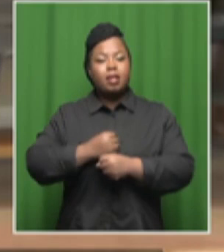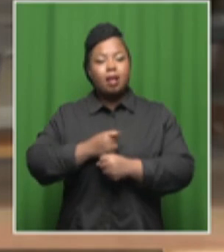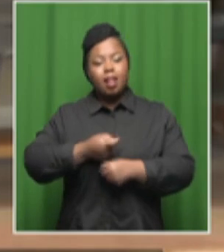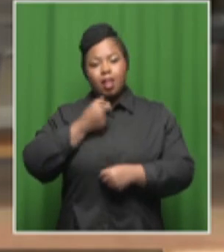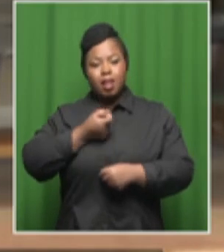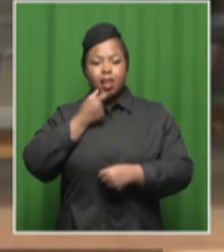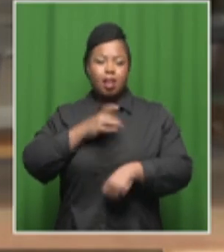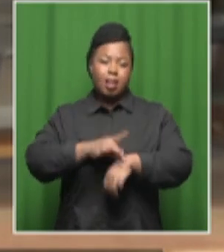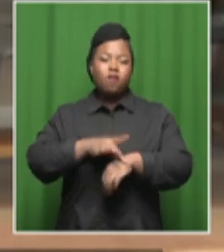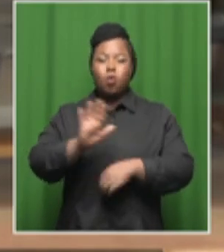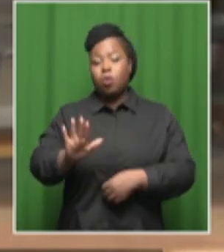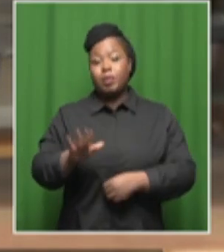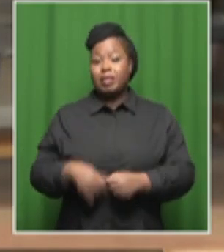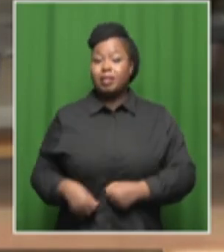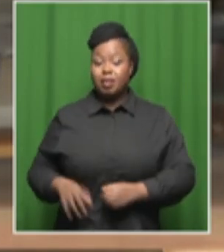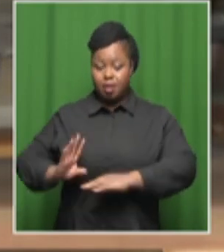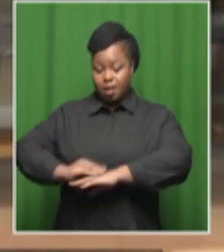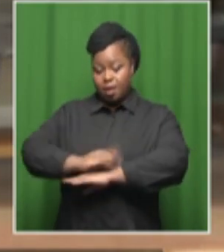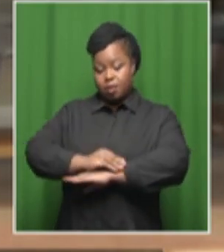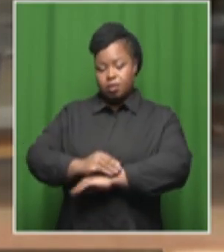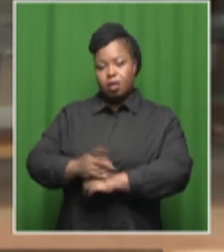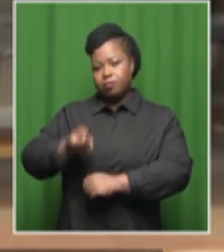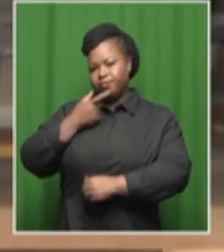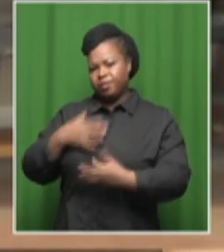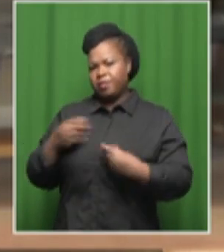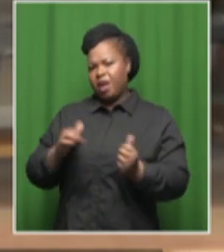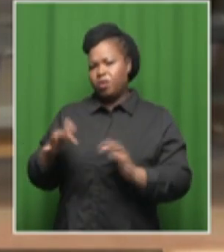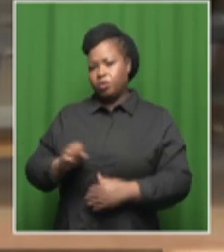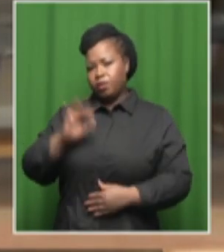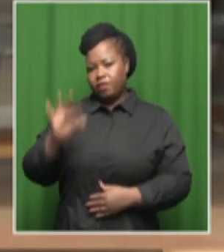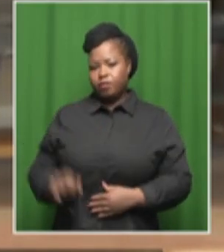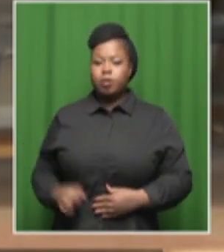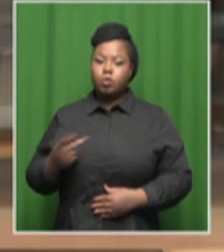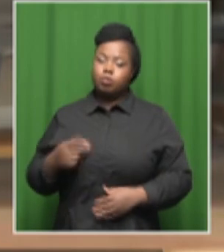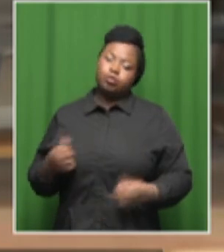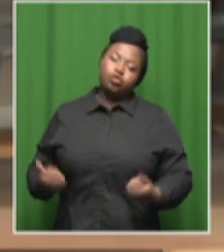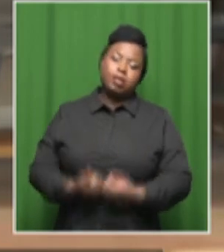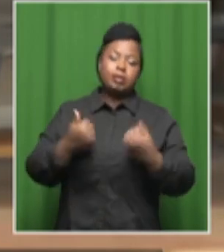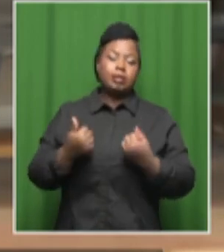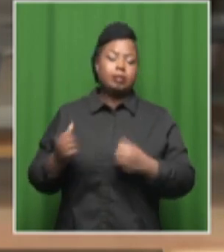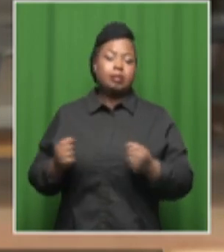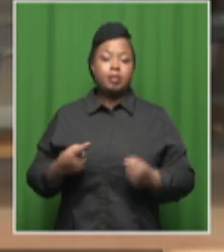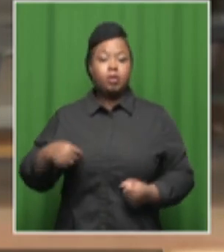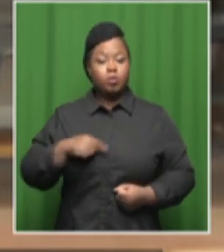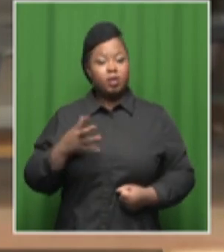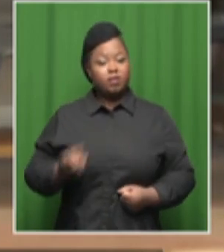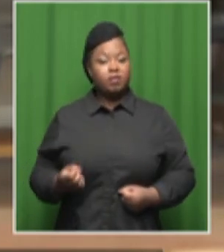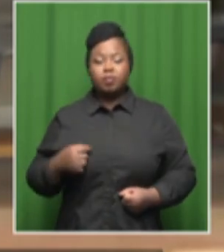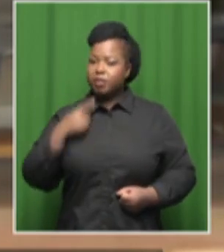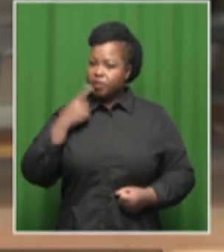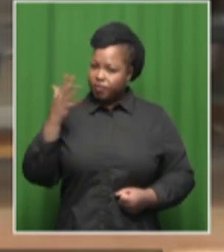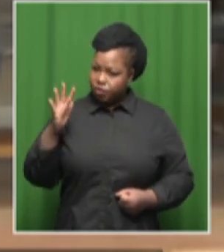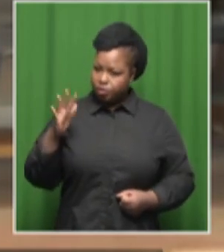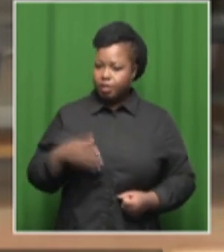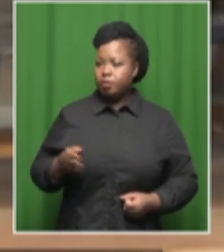childhood cancer treatment in South Africa. Just some of the strides that have been taken, but obviously also the gaps and challenges that remain. As you aptly mentioned, we